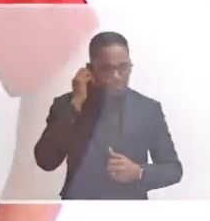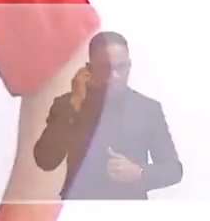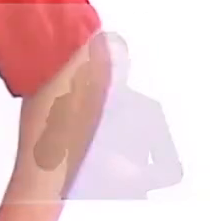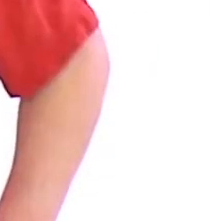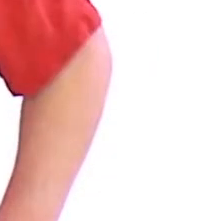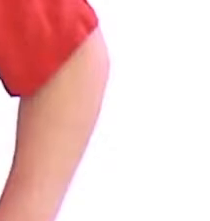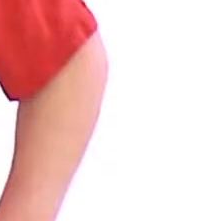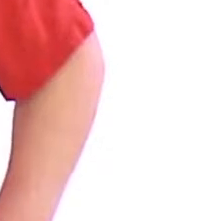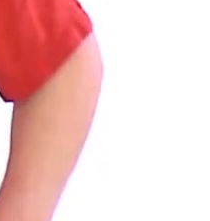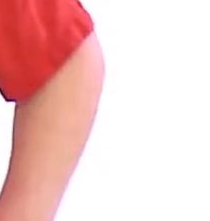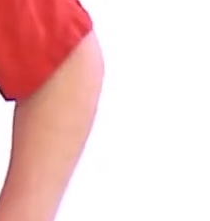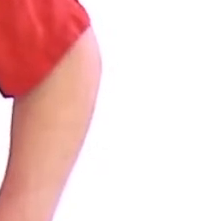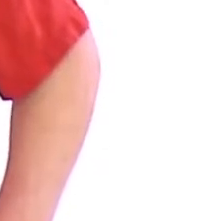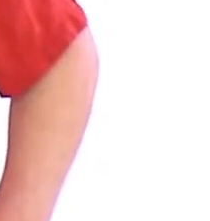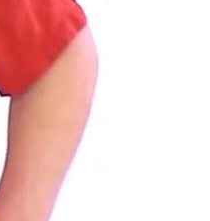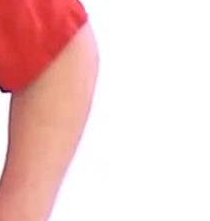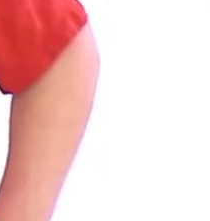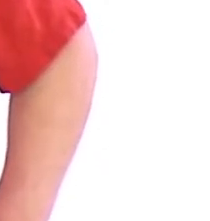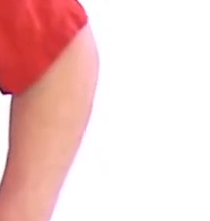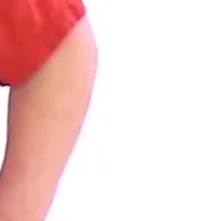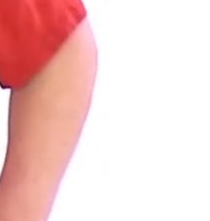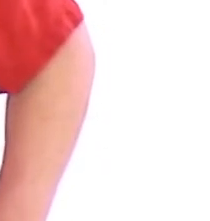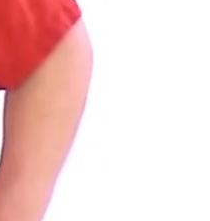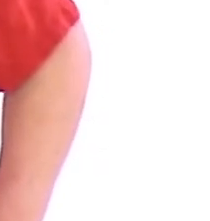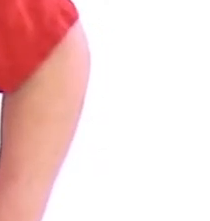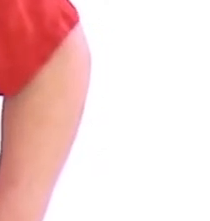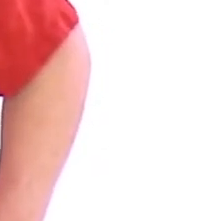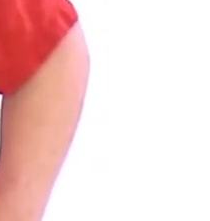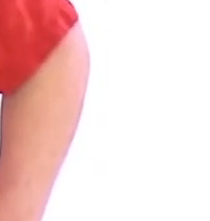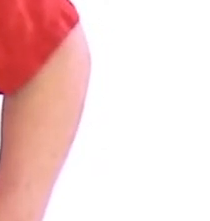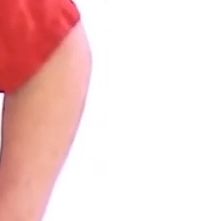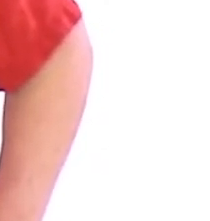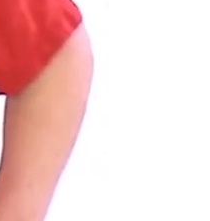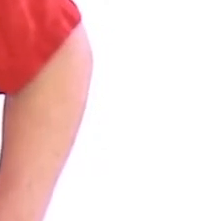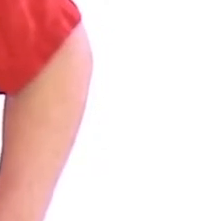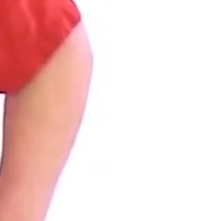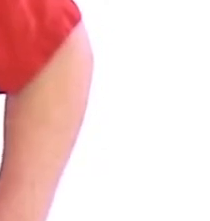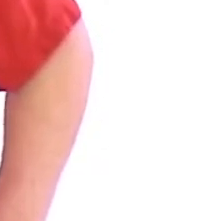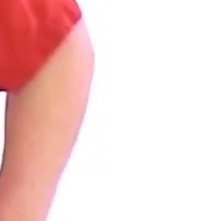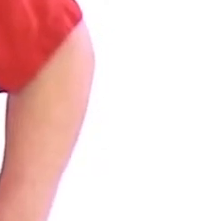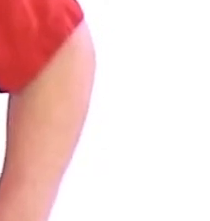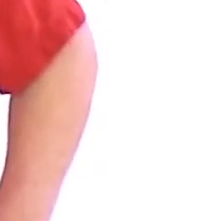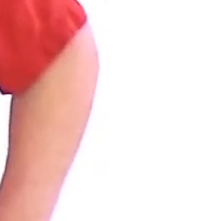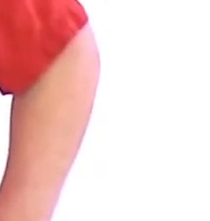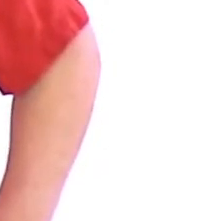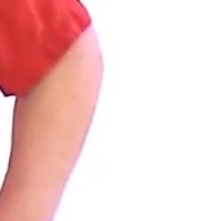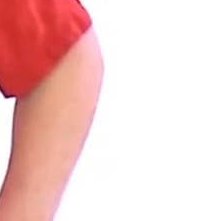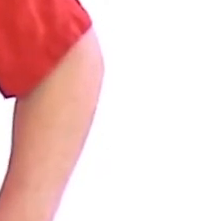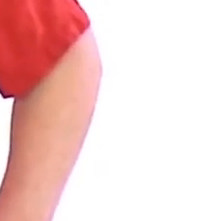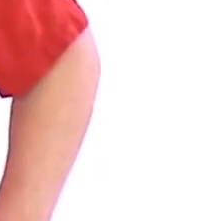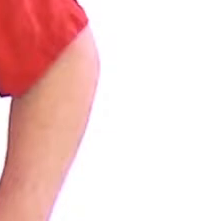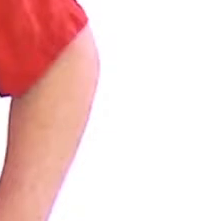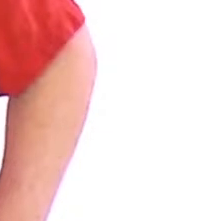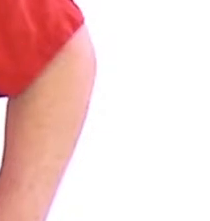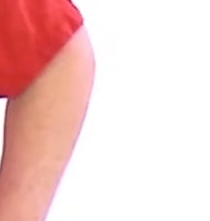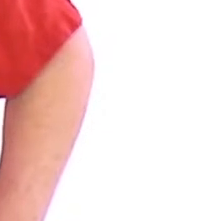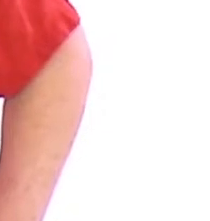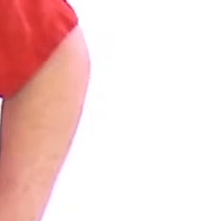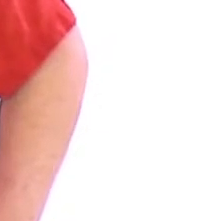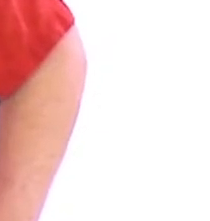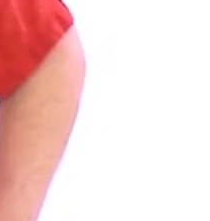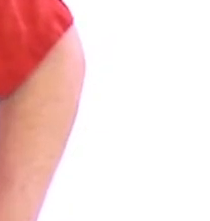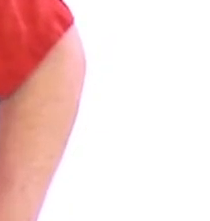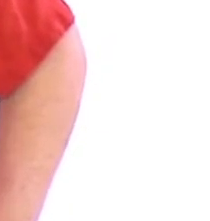maybe something you'll find in my presentation today will be that kind of spark that fascinates you and makes you decide that, oh,